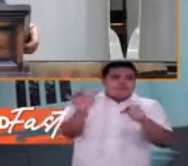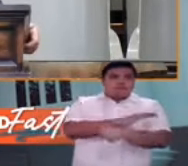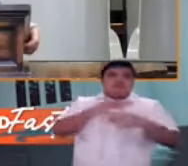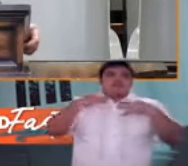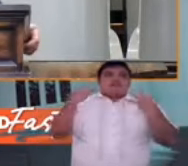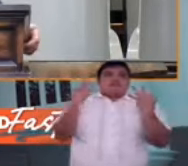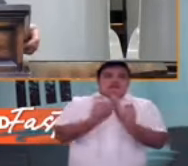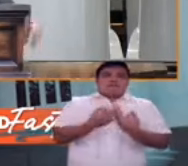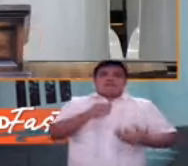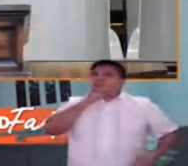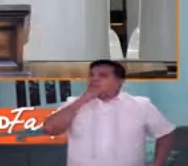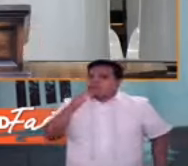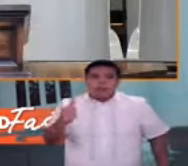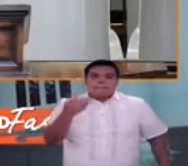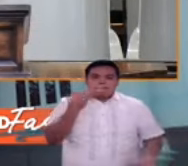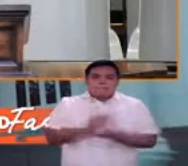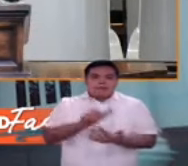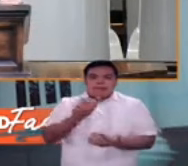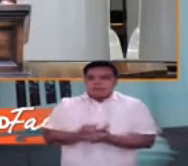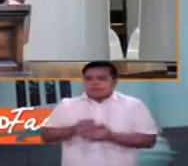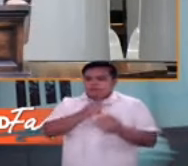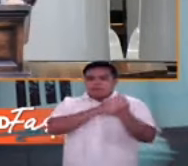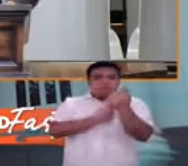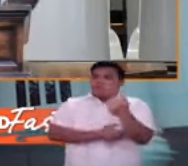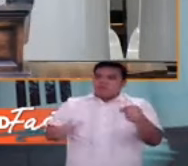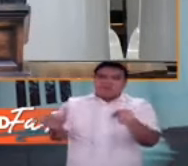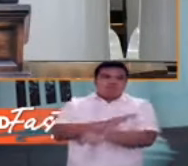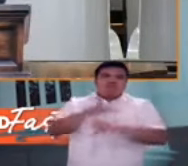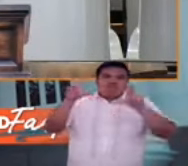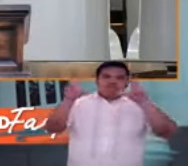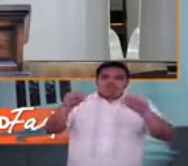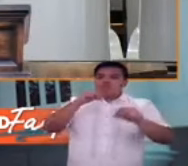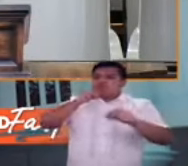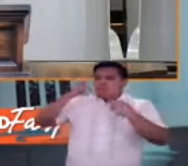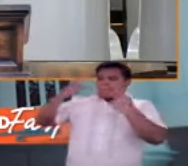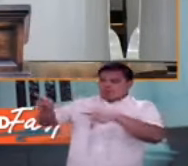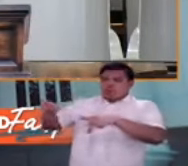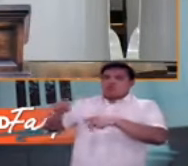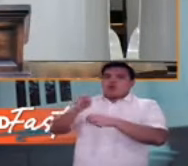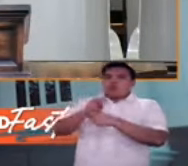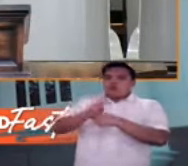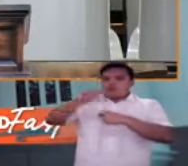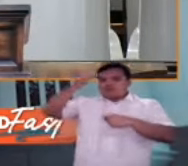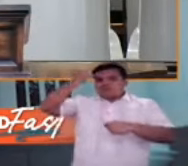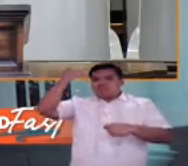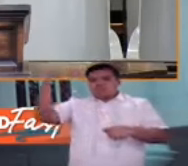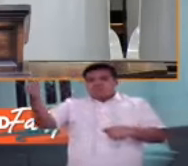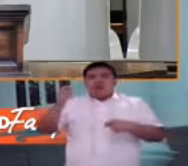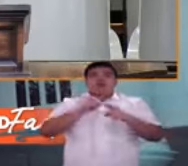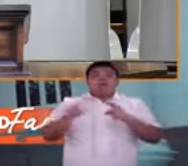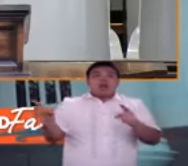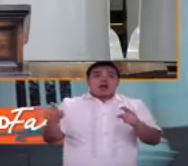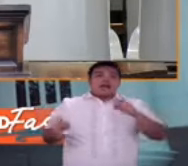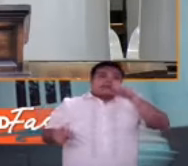families. It is not money that makes us powerful. It is not position, intelligence that makes us powerful.